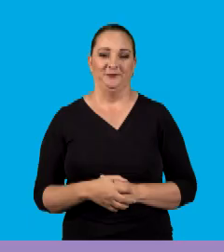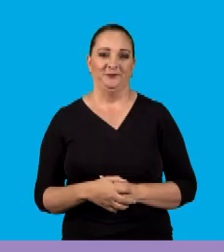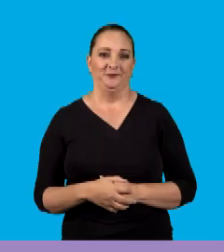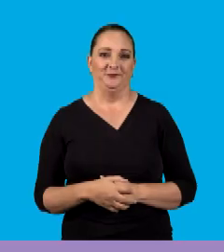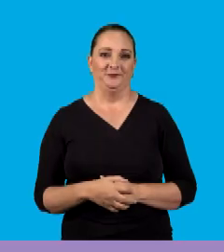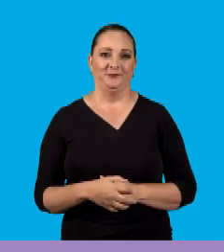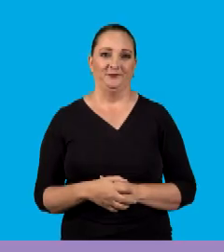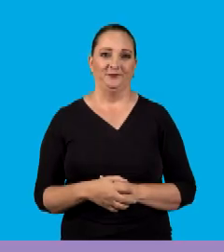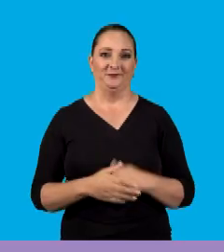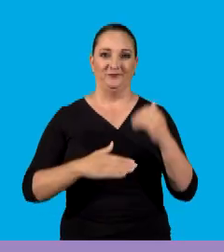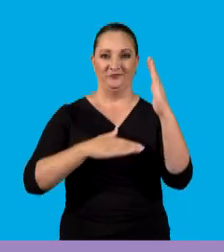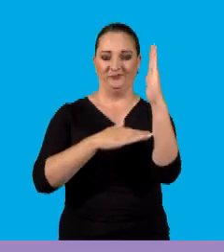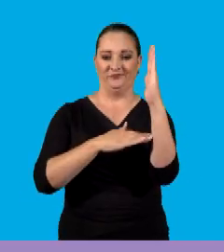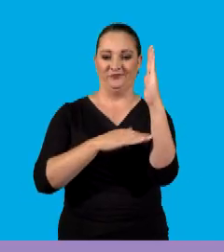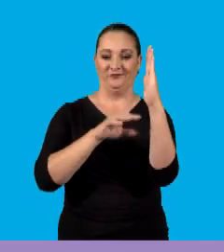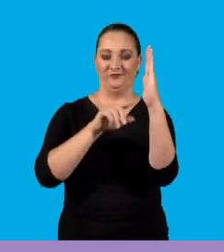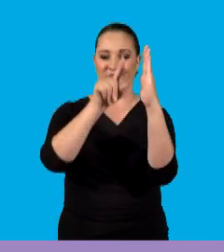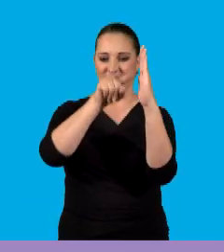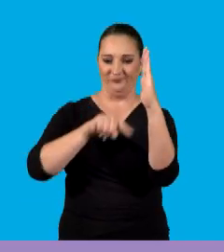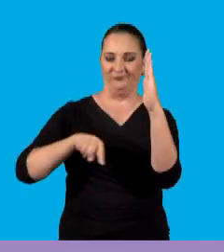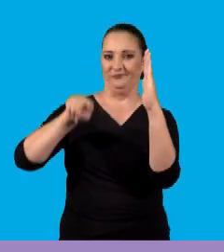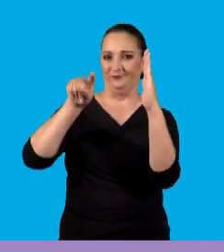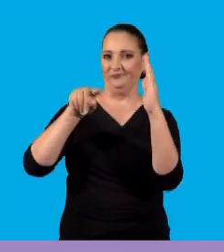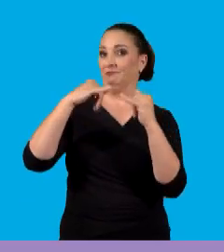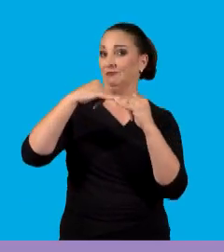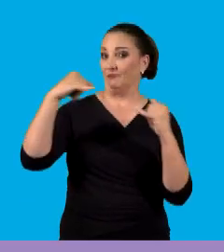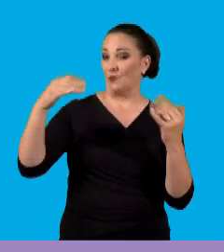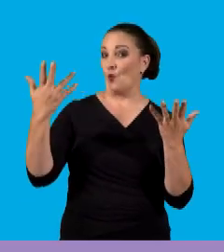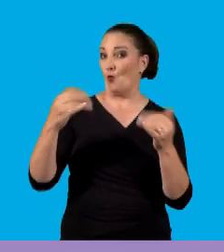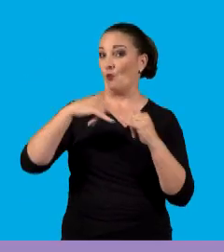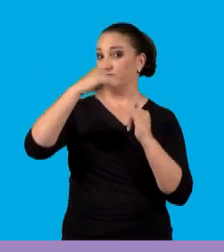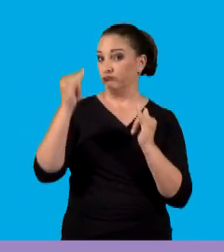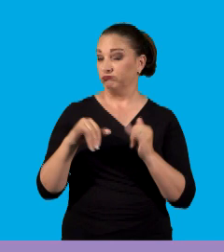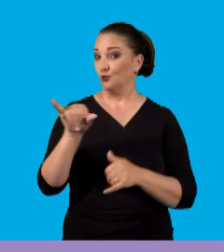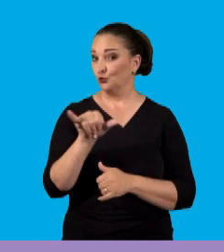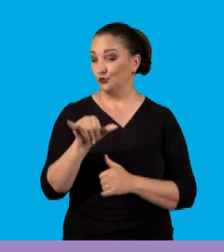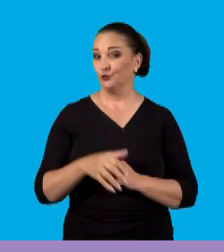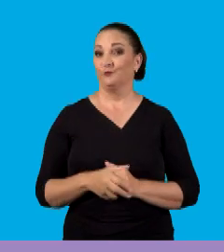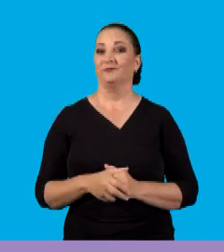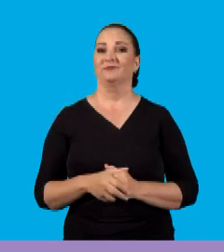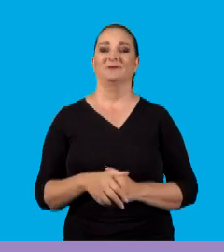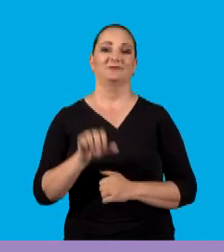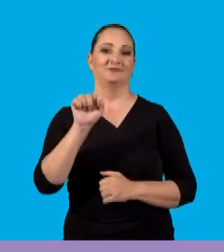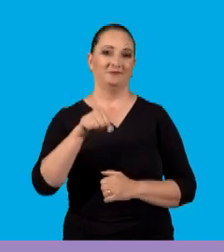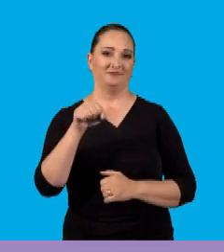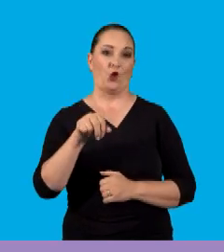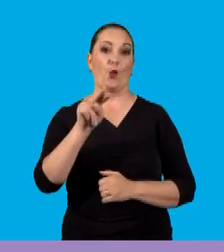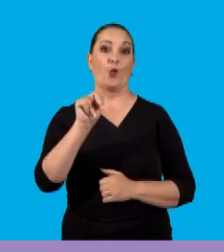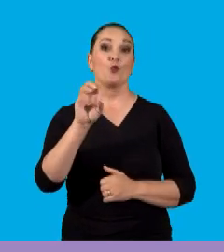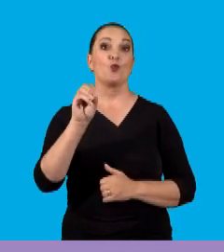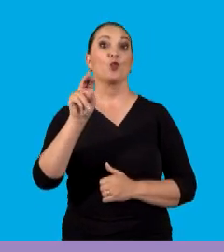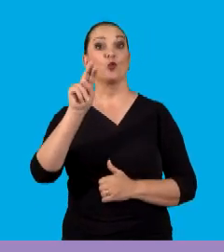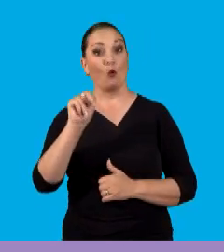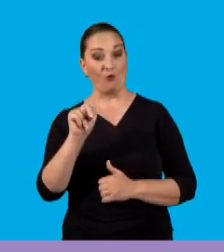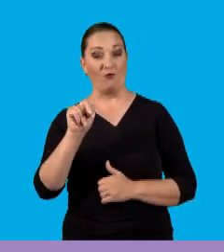as we can see. What about the next one? Is it linear or non-linear?